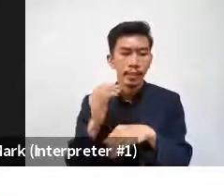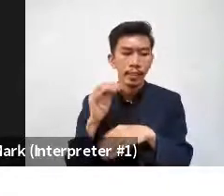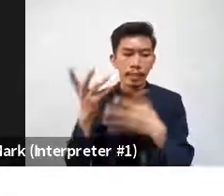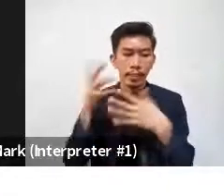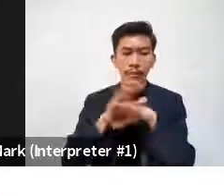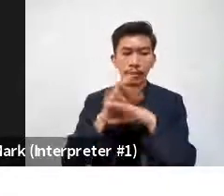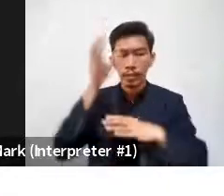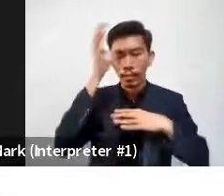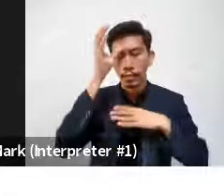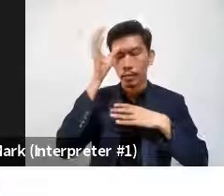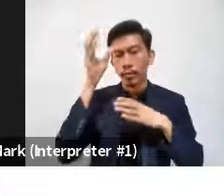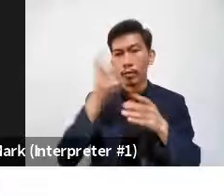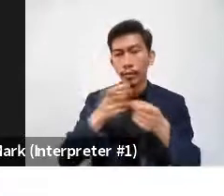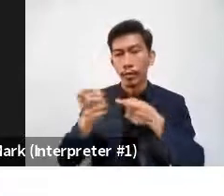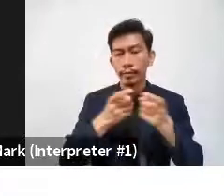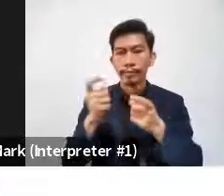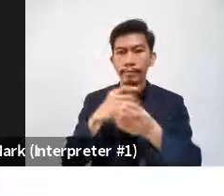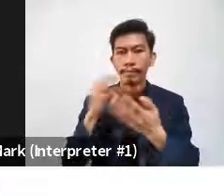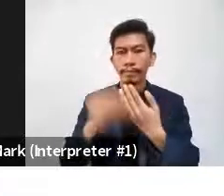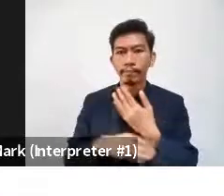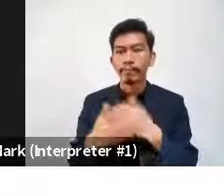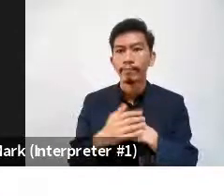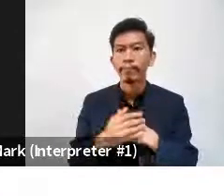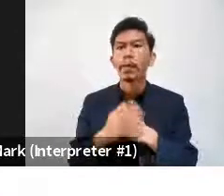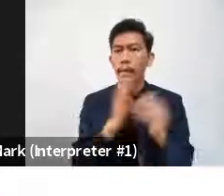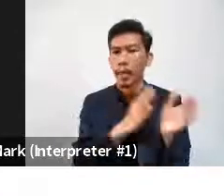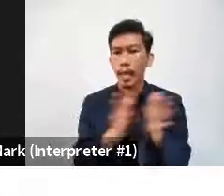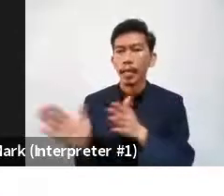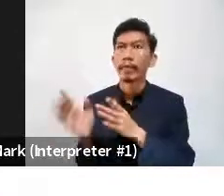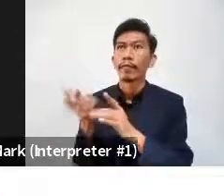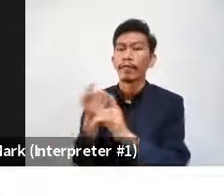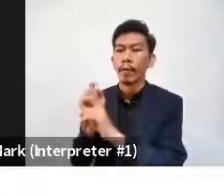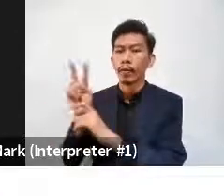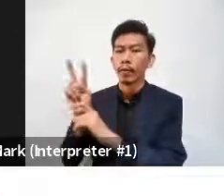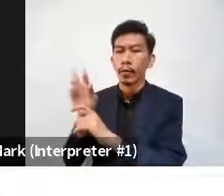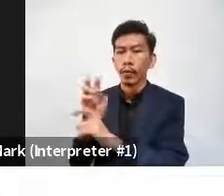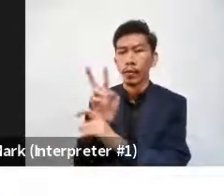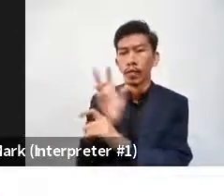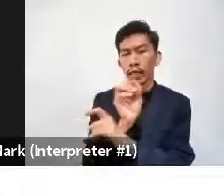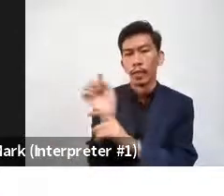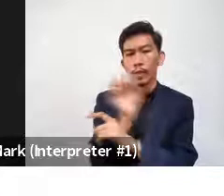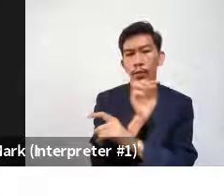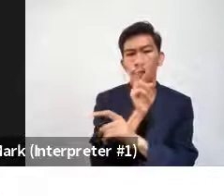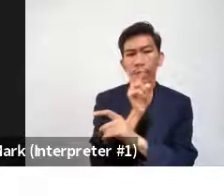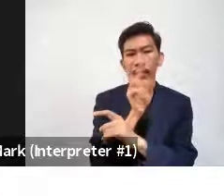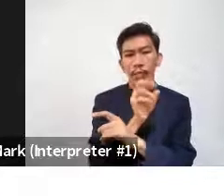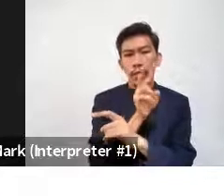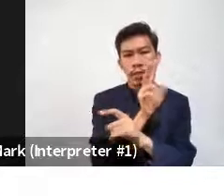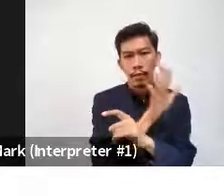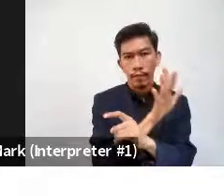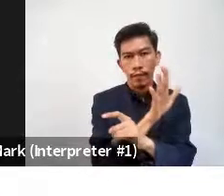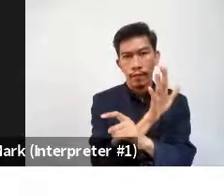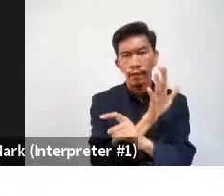2021-2025. Originally, the strategic plan is from 2020 to 2025, but due to